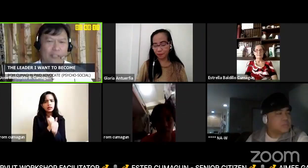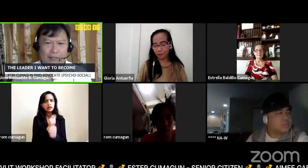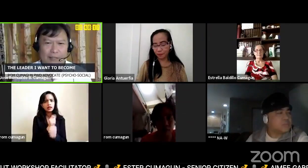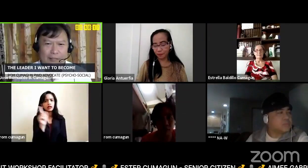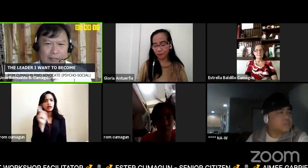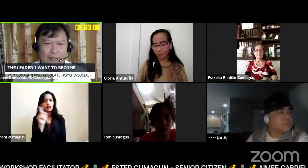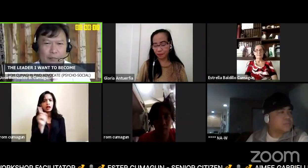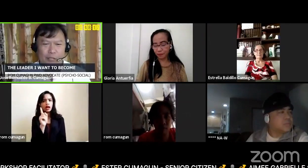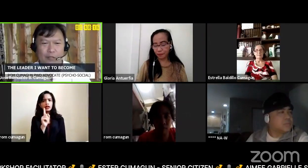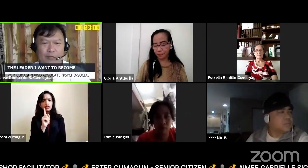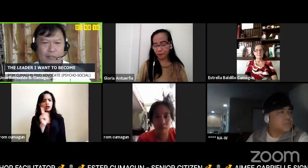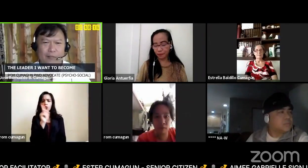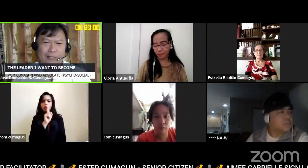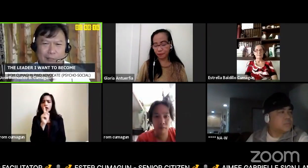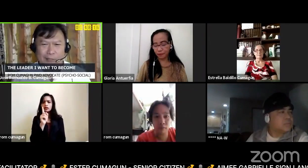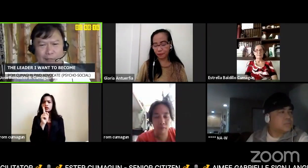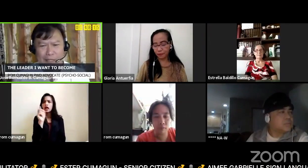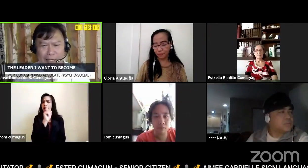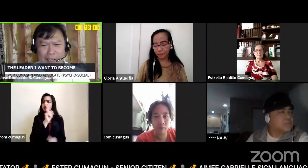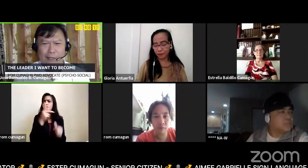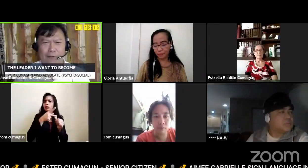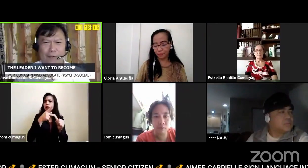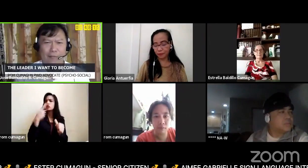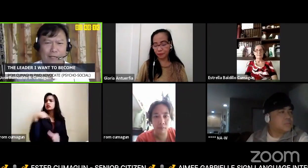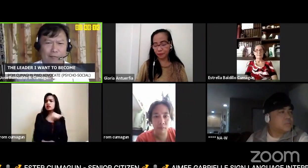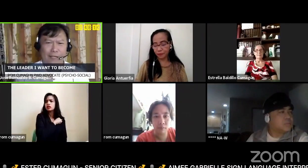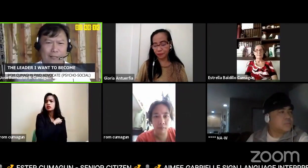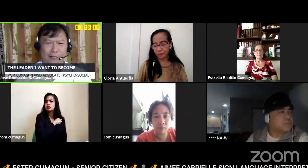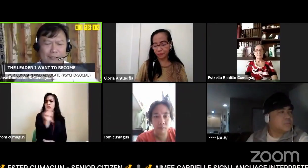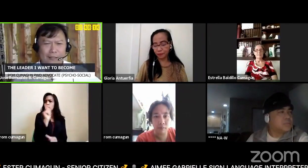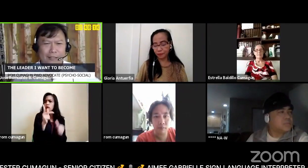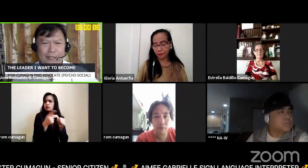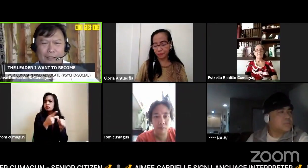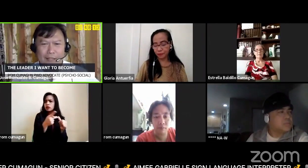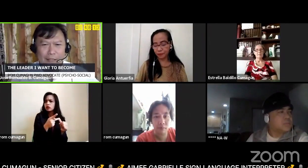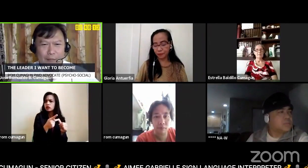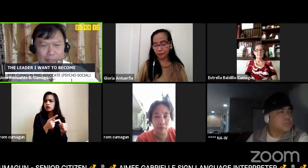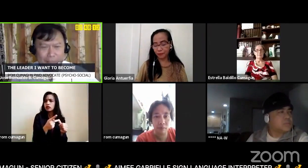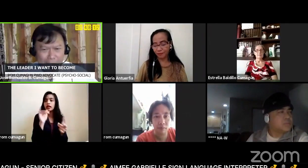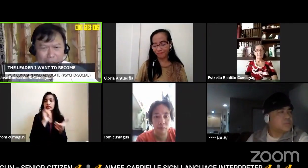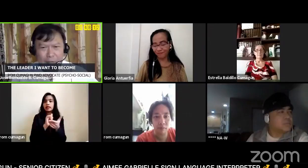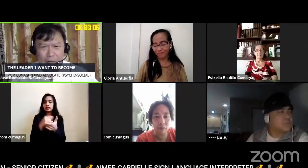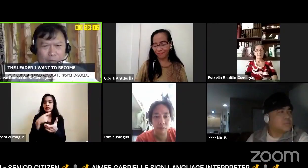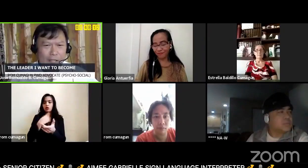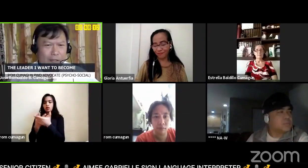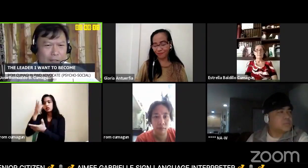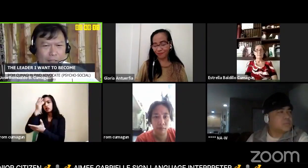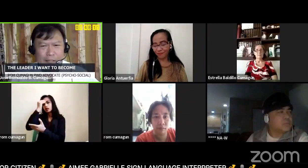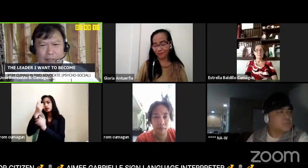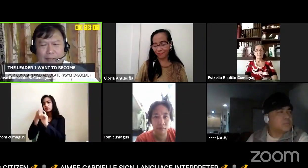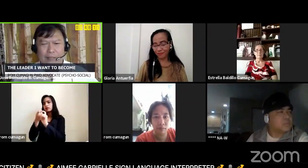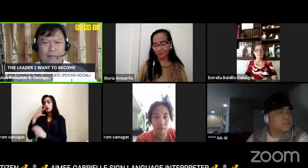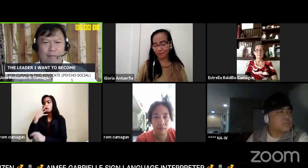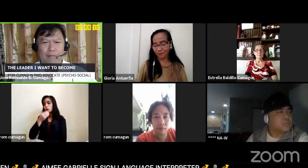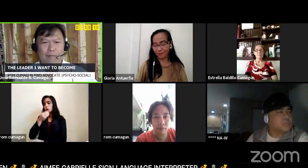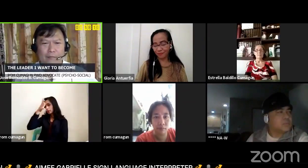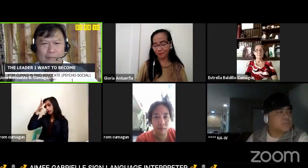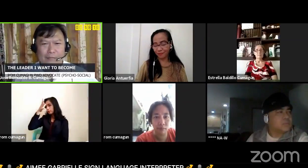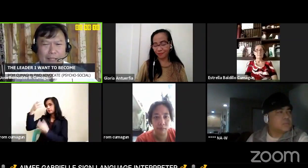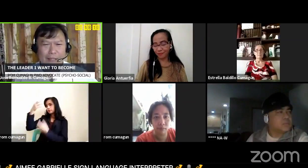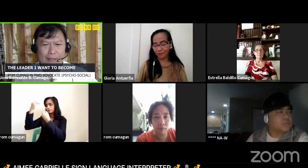our priorities? Okay, priorities. This is something I learned from my father. What are your